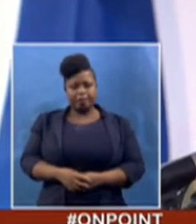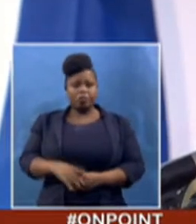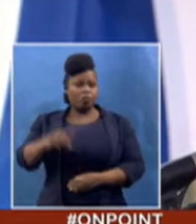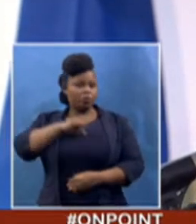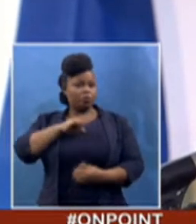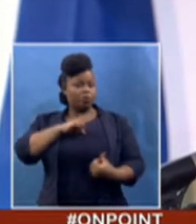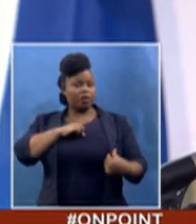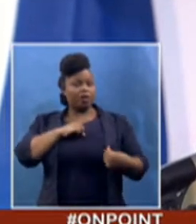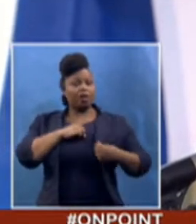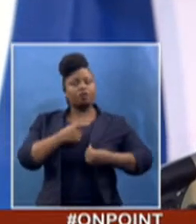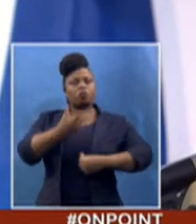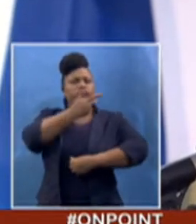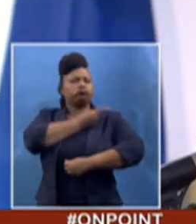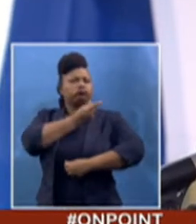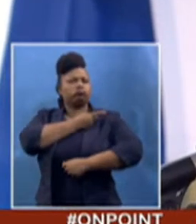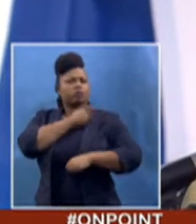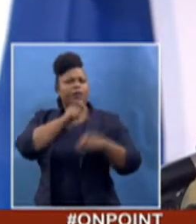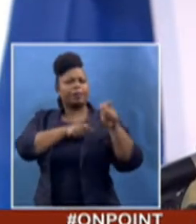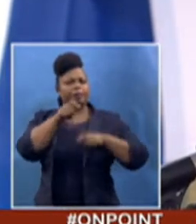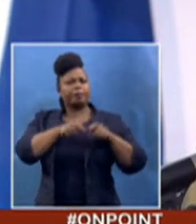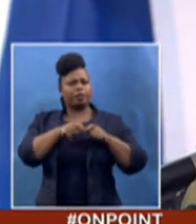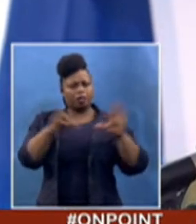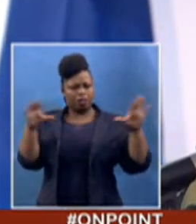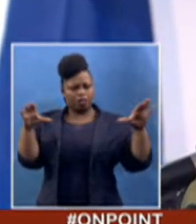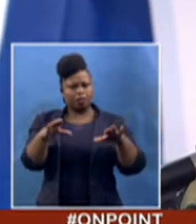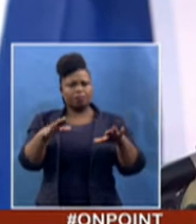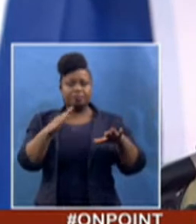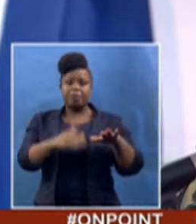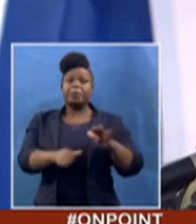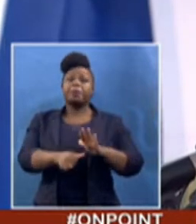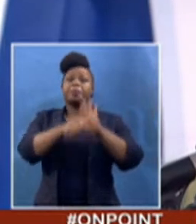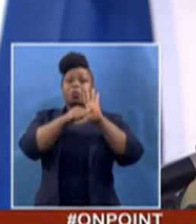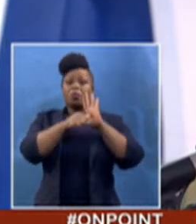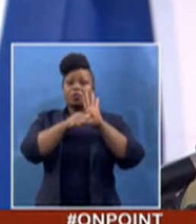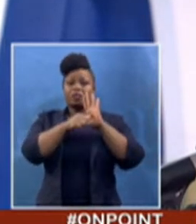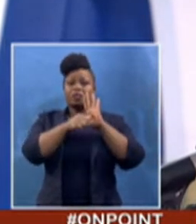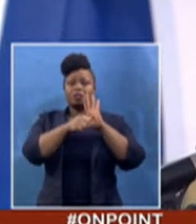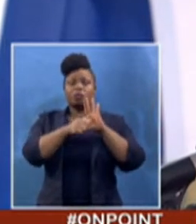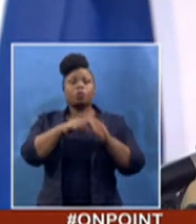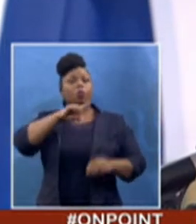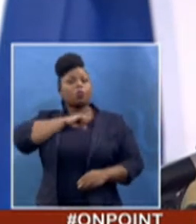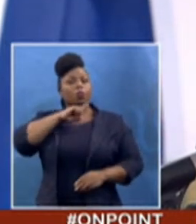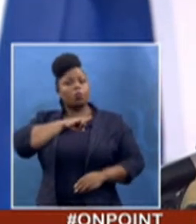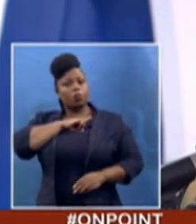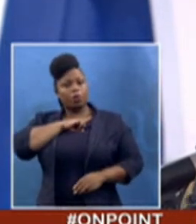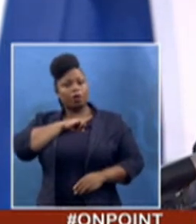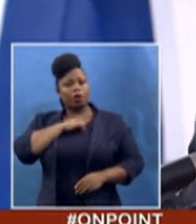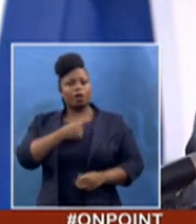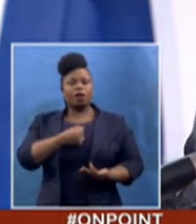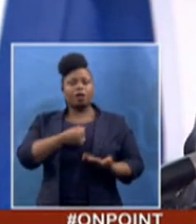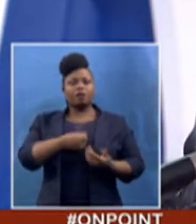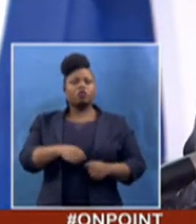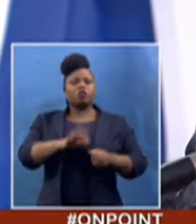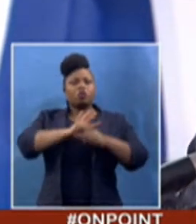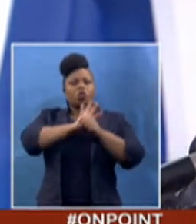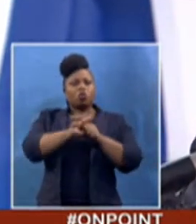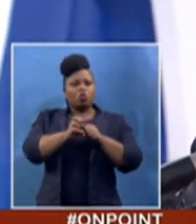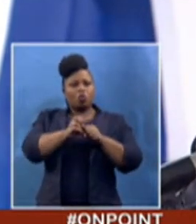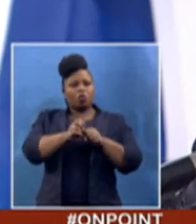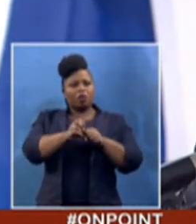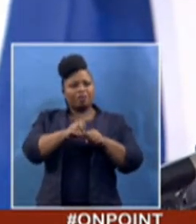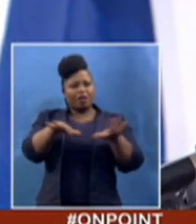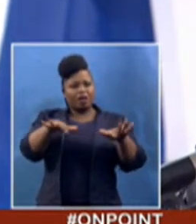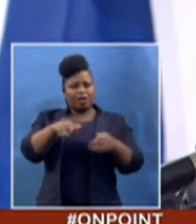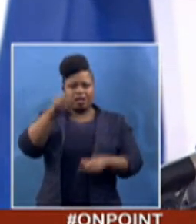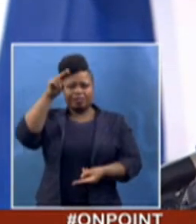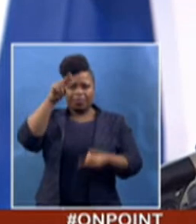this vaccination program is vital not only to overcoming the coronavirus pandemic,